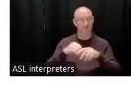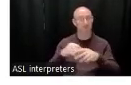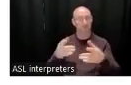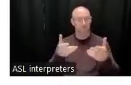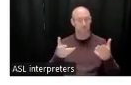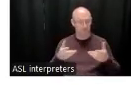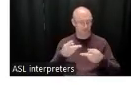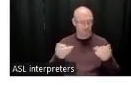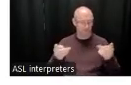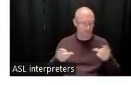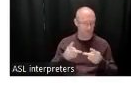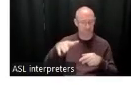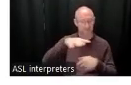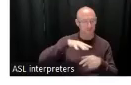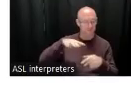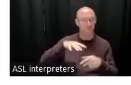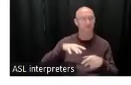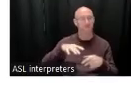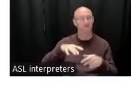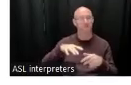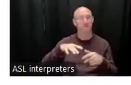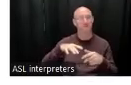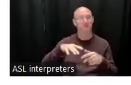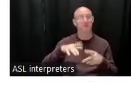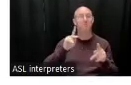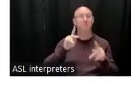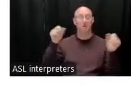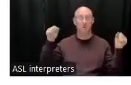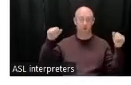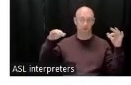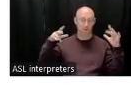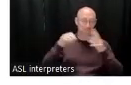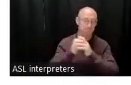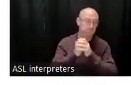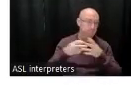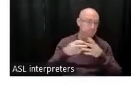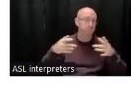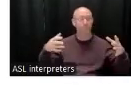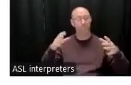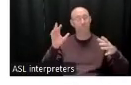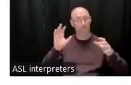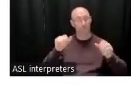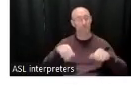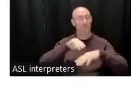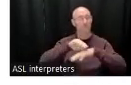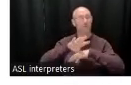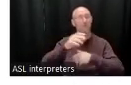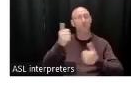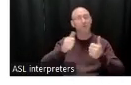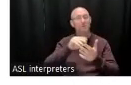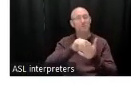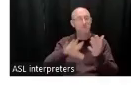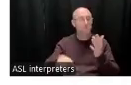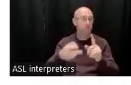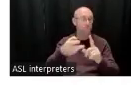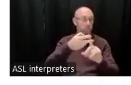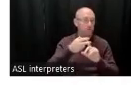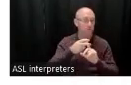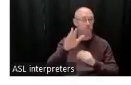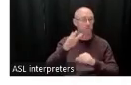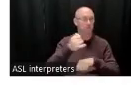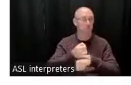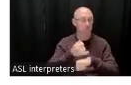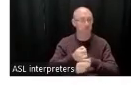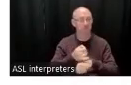that's rapidly gaining population, and that could influence what students you recruit at your